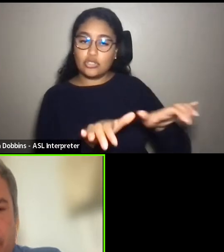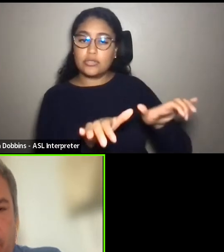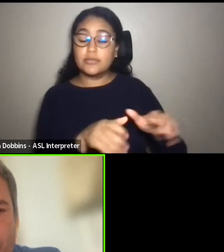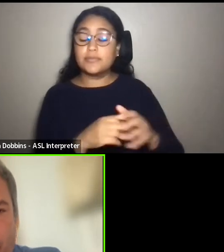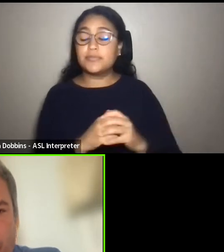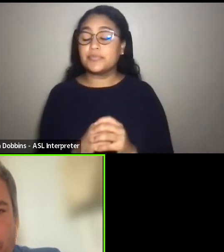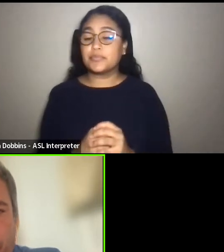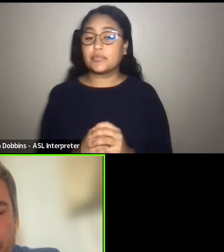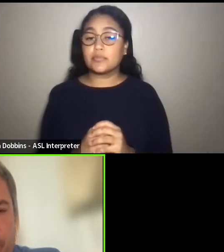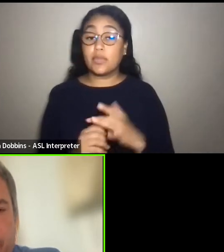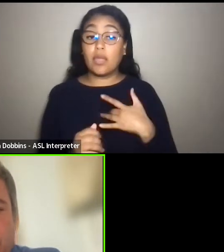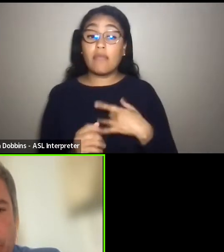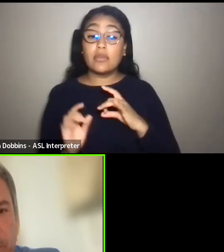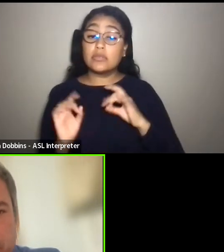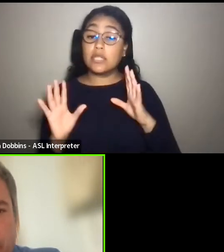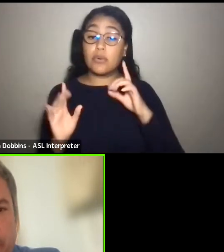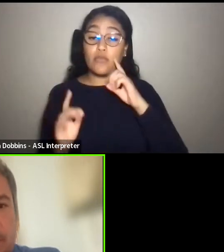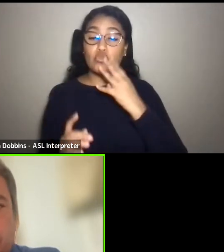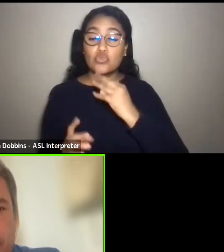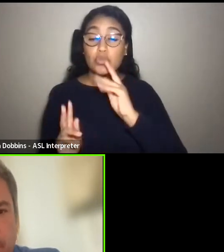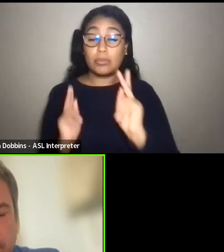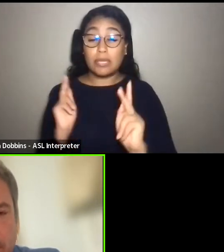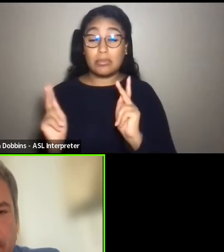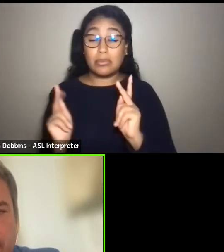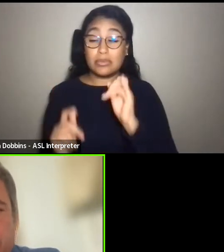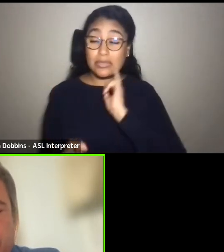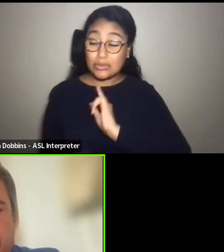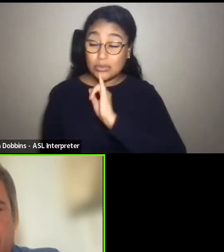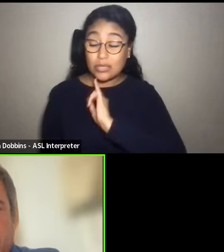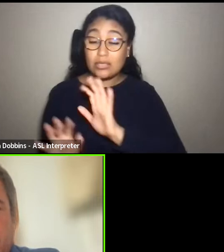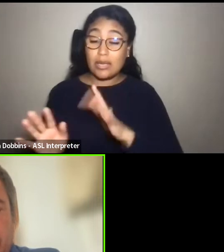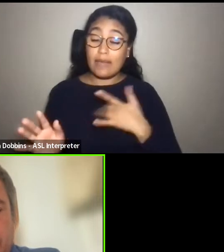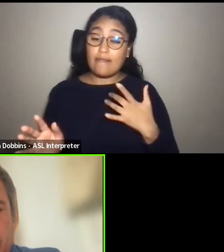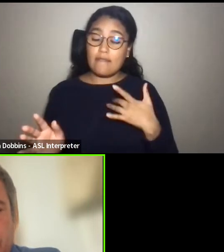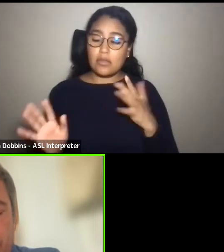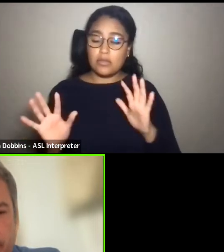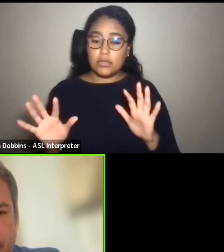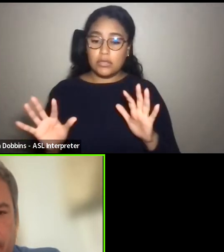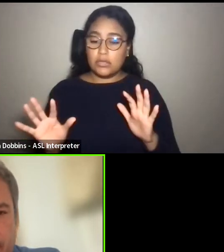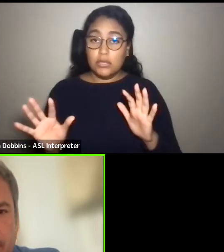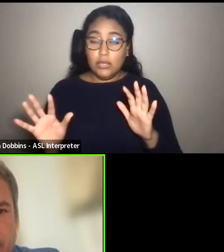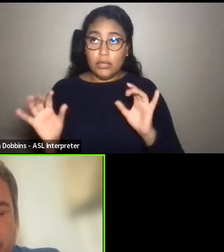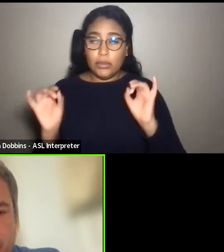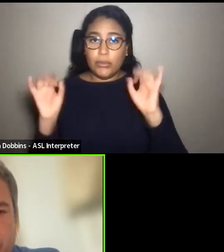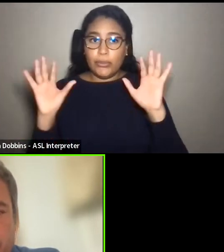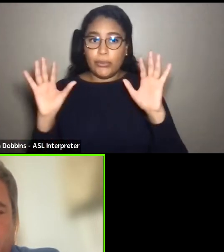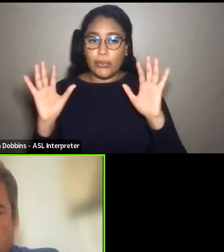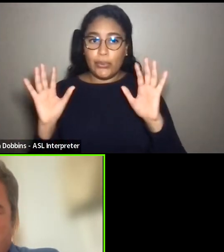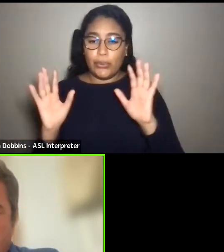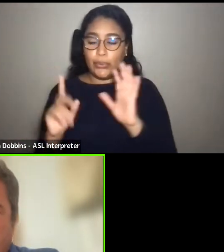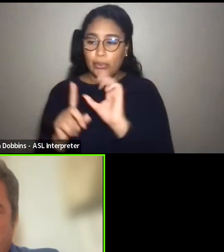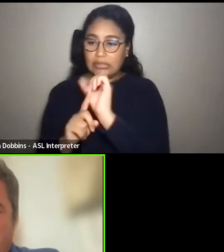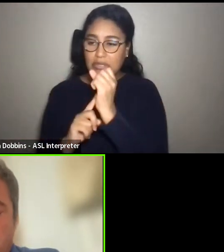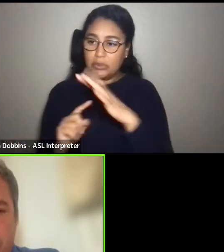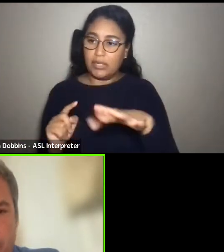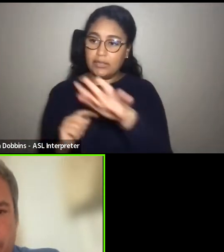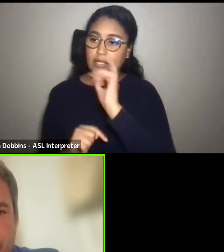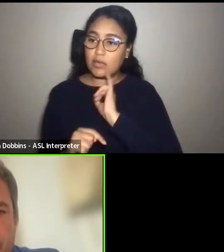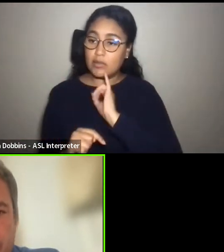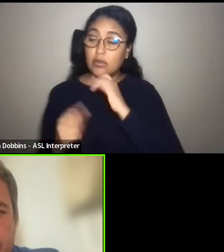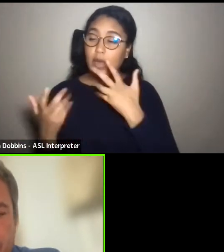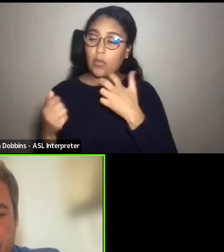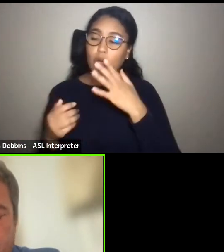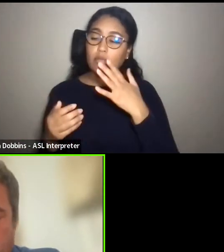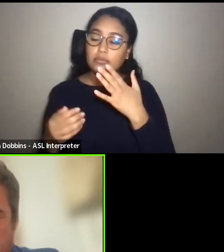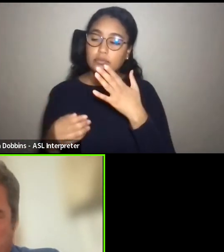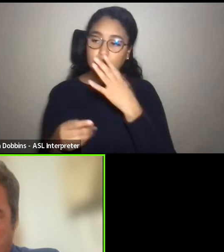I feel horrible for the Jewish people, Israel. I think that is horrific what they're going through, and I want to acknowledge